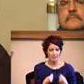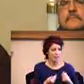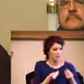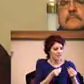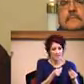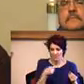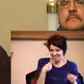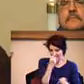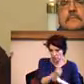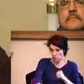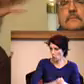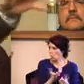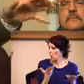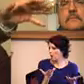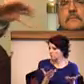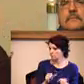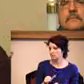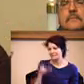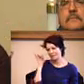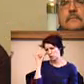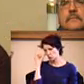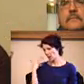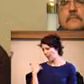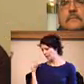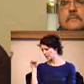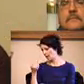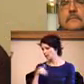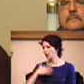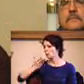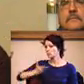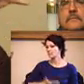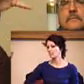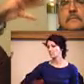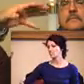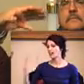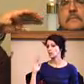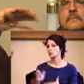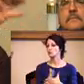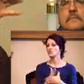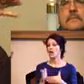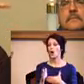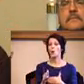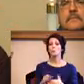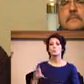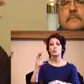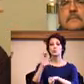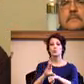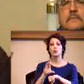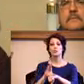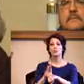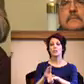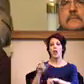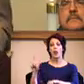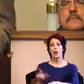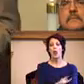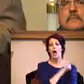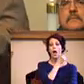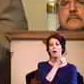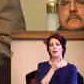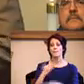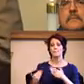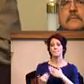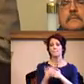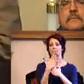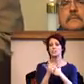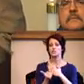year you yesterday today last evening I was invited to share with a congregation in Long Beach refiners fire uh Congregational